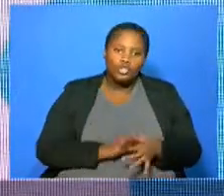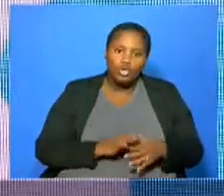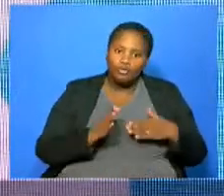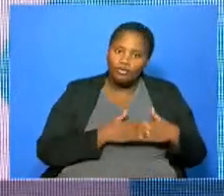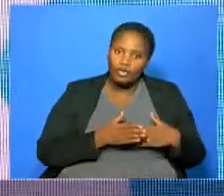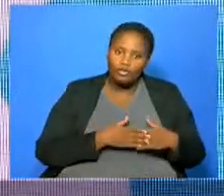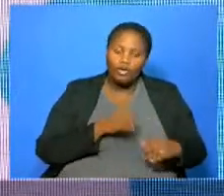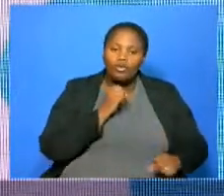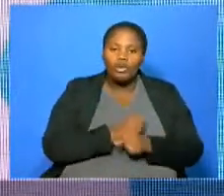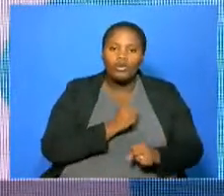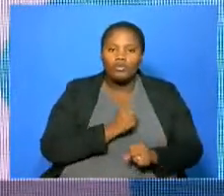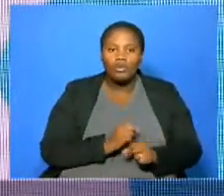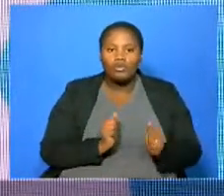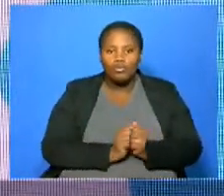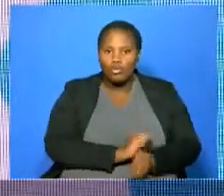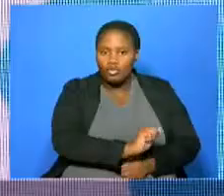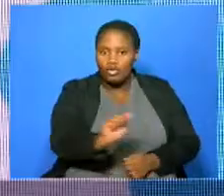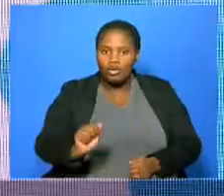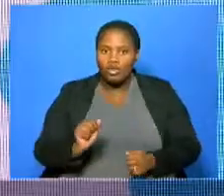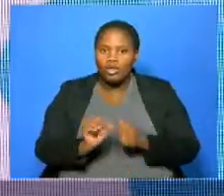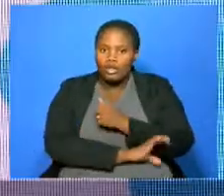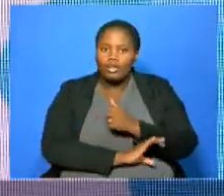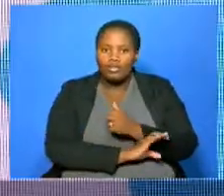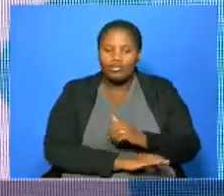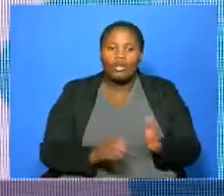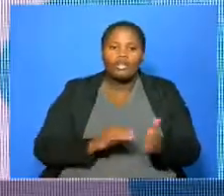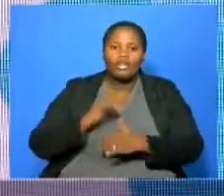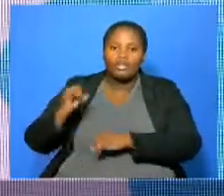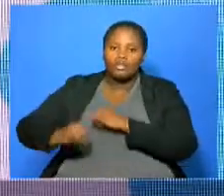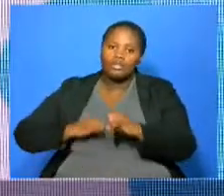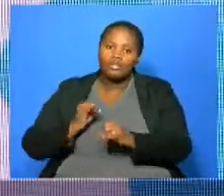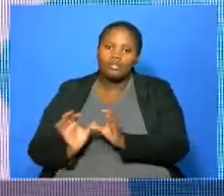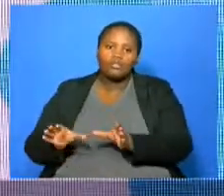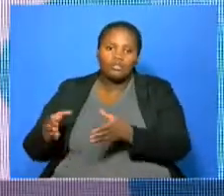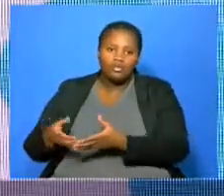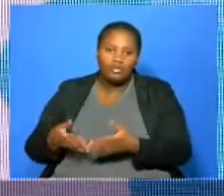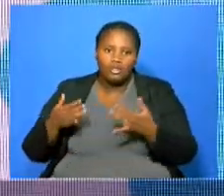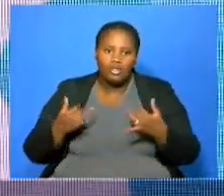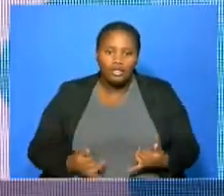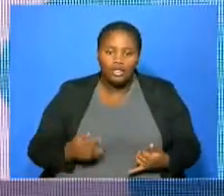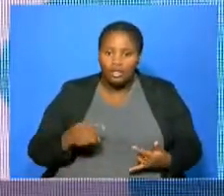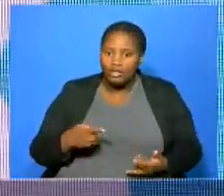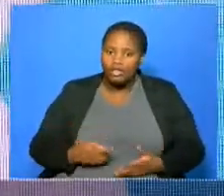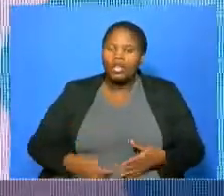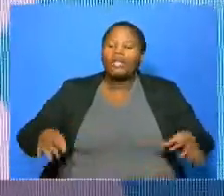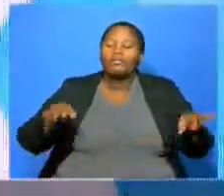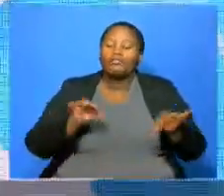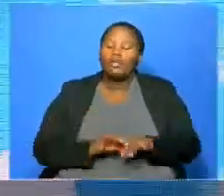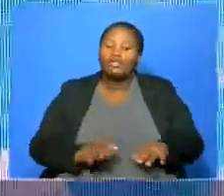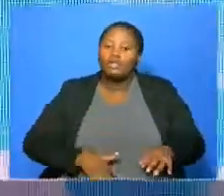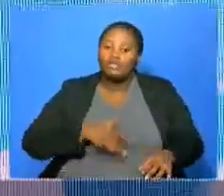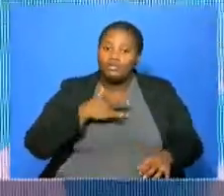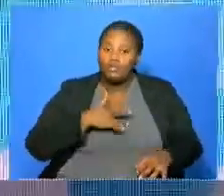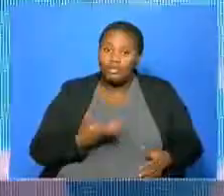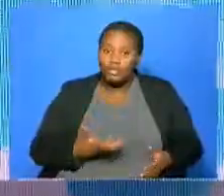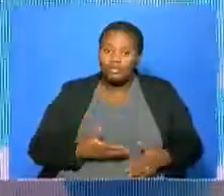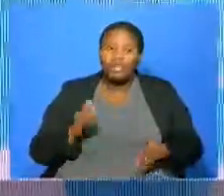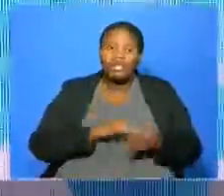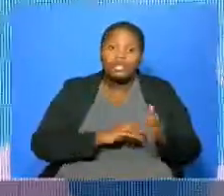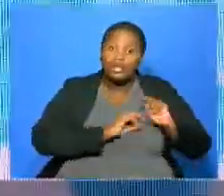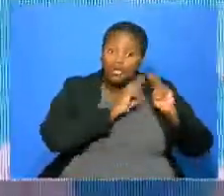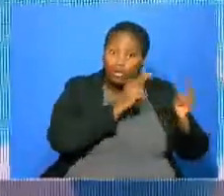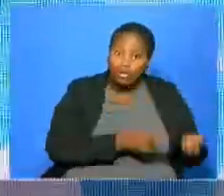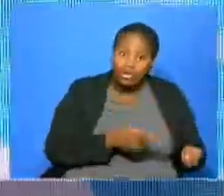respective countries and international organizations. We do not take this relationship